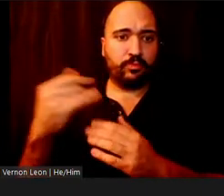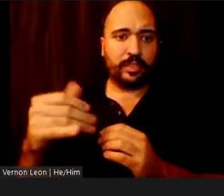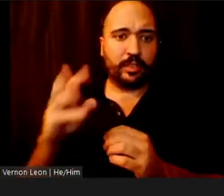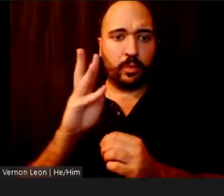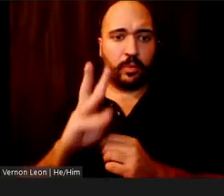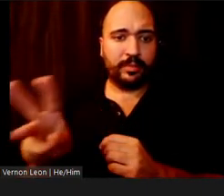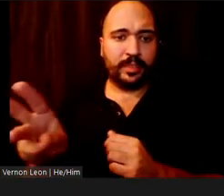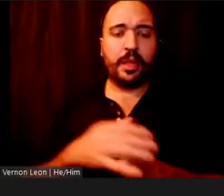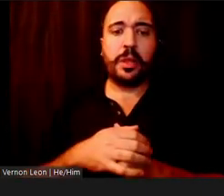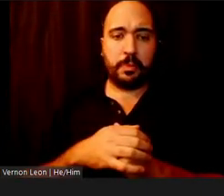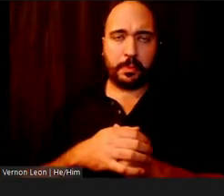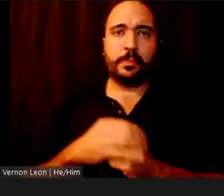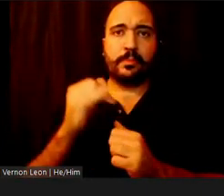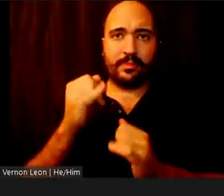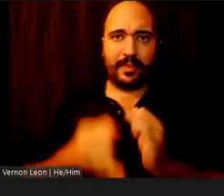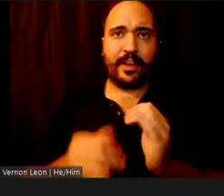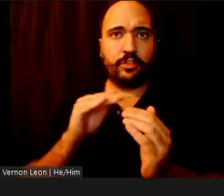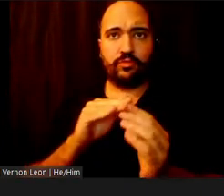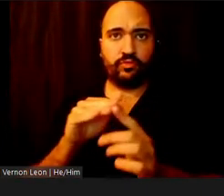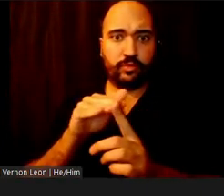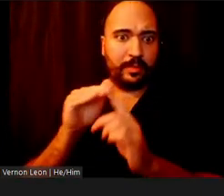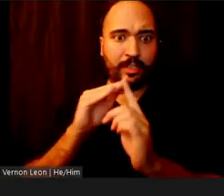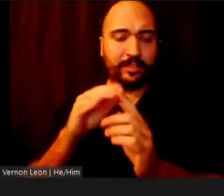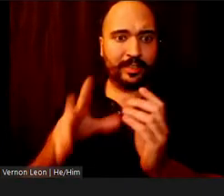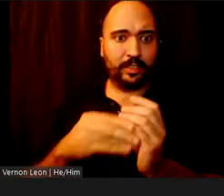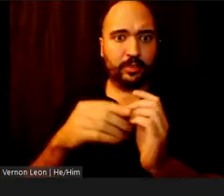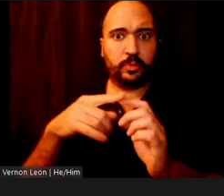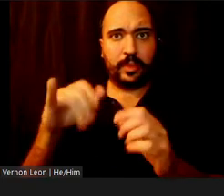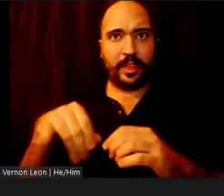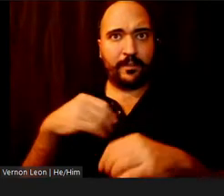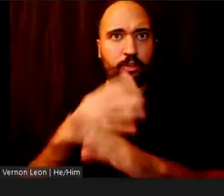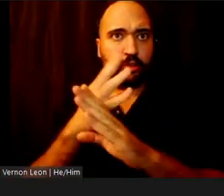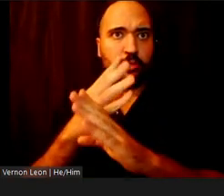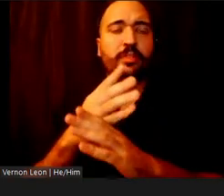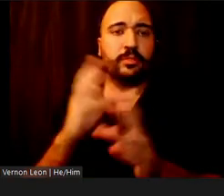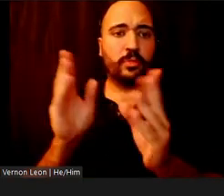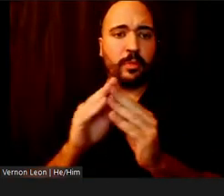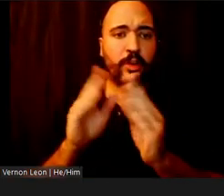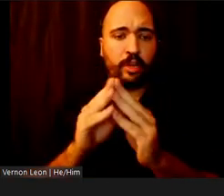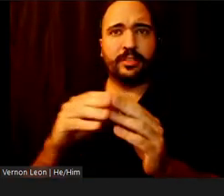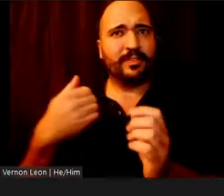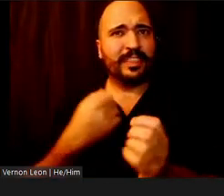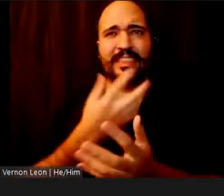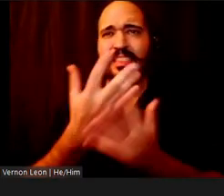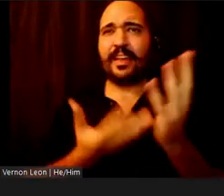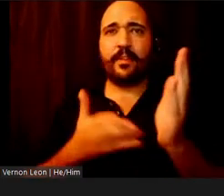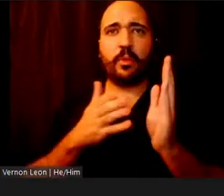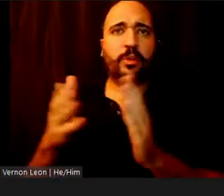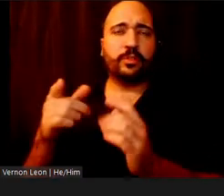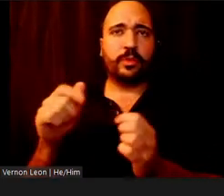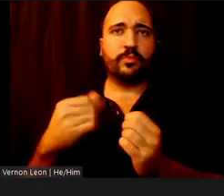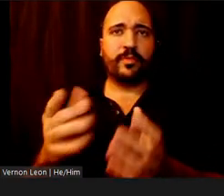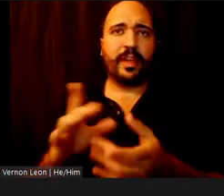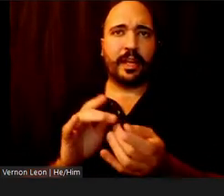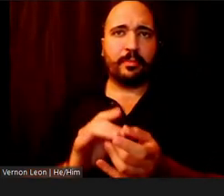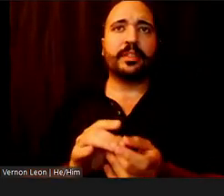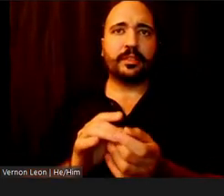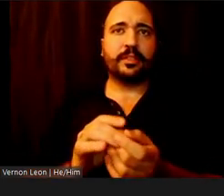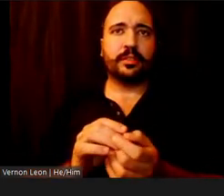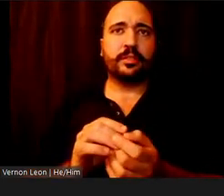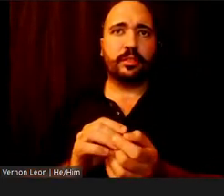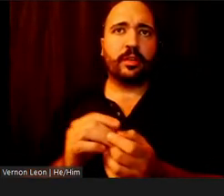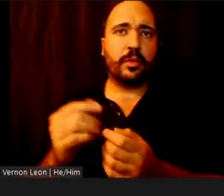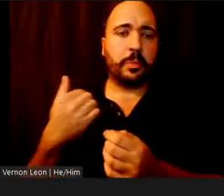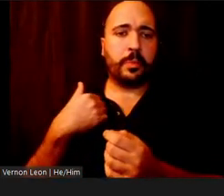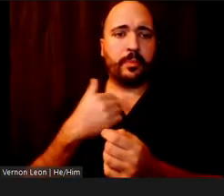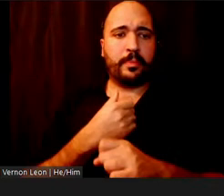As a final reminder, in addition to the virtual public webinars, there are several other ways you can provide comments, ask questions, or make